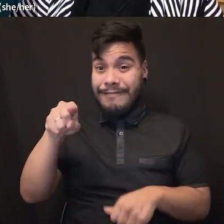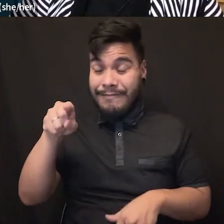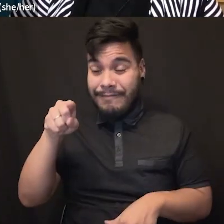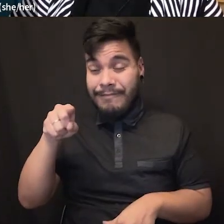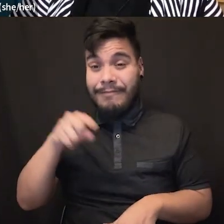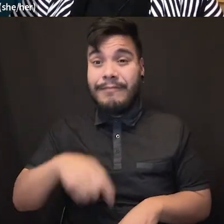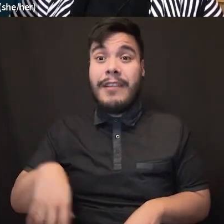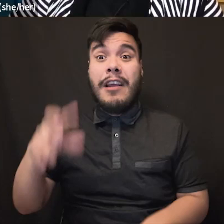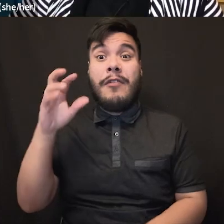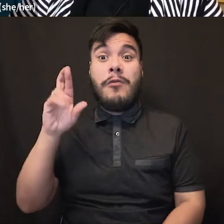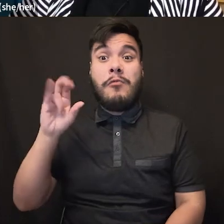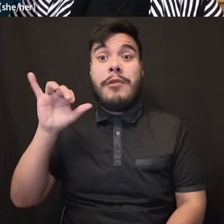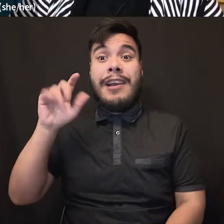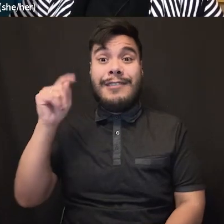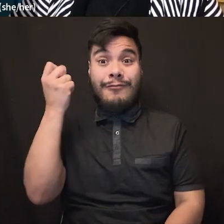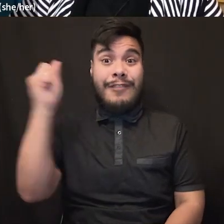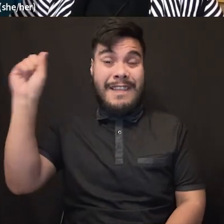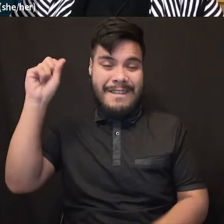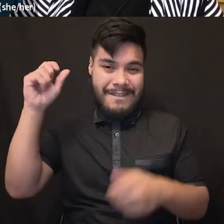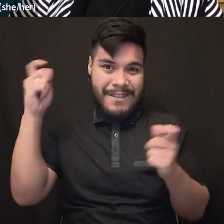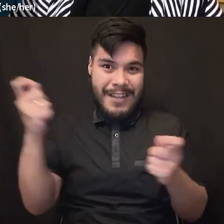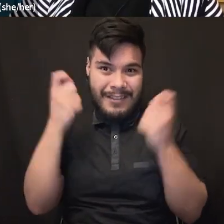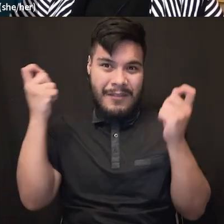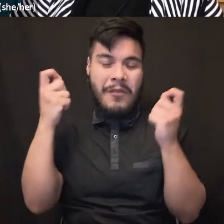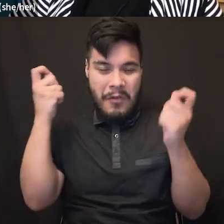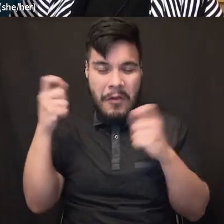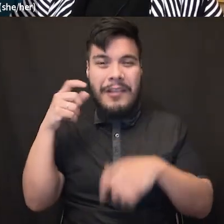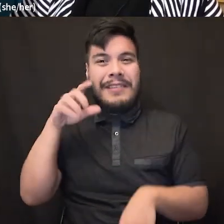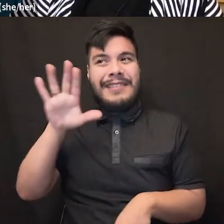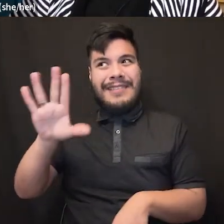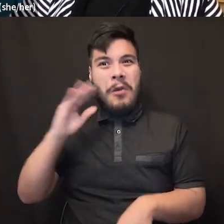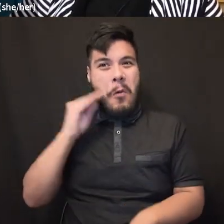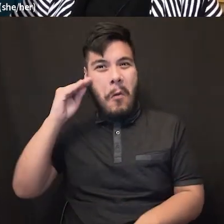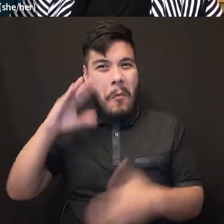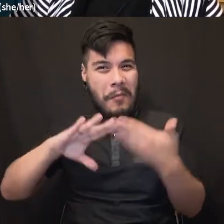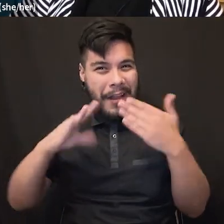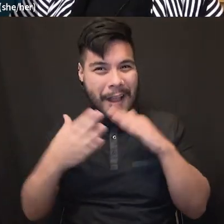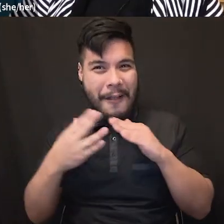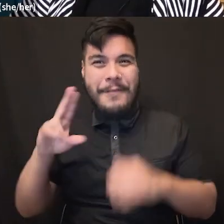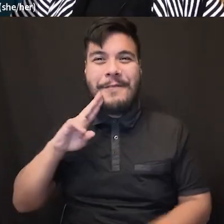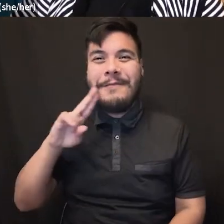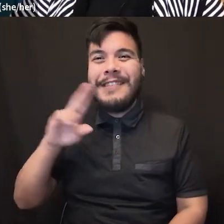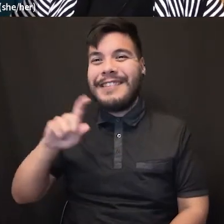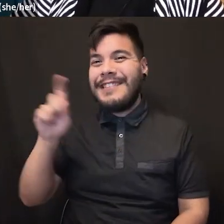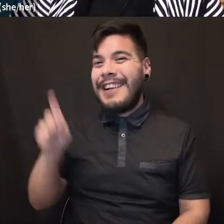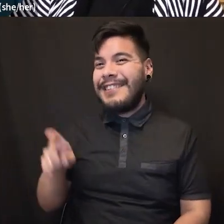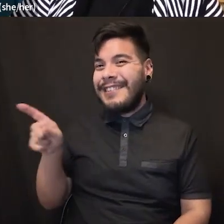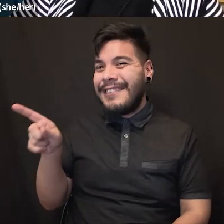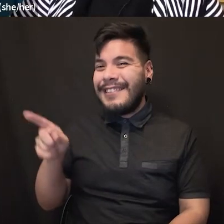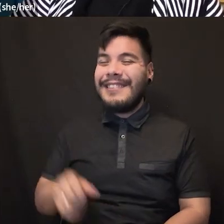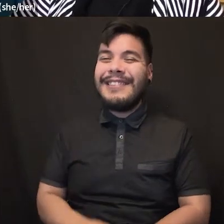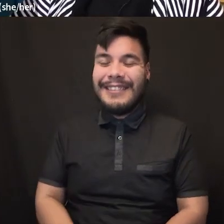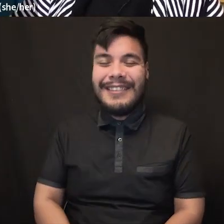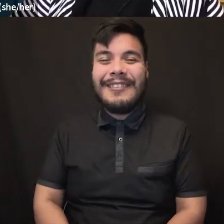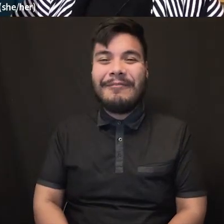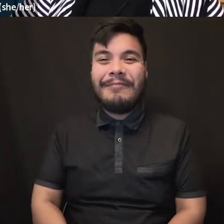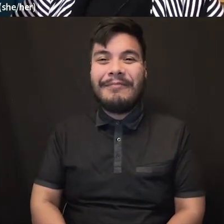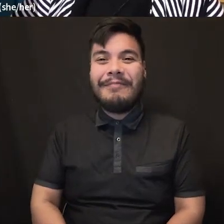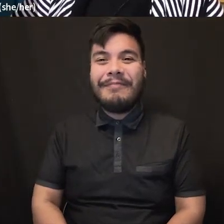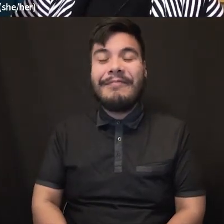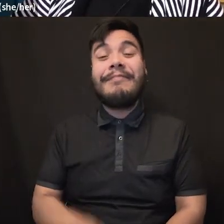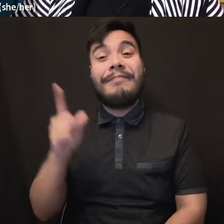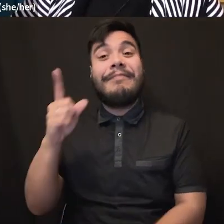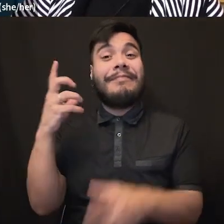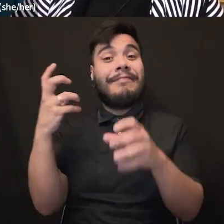the Riot Festival National Comedy Contest in his hometown of Houston, Texas. He also